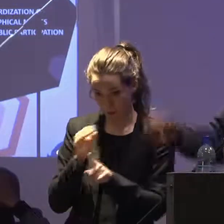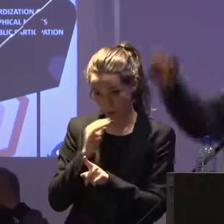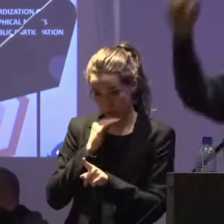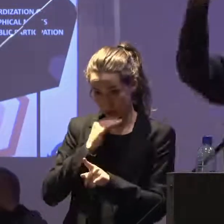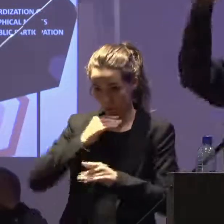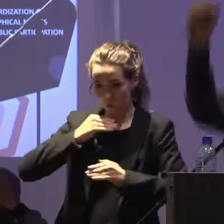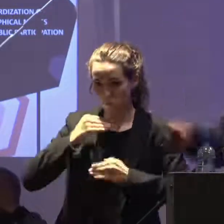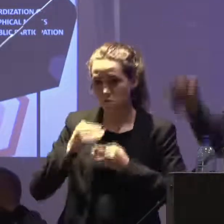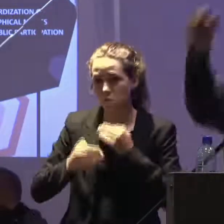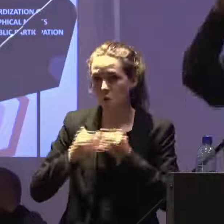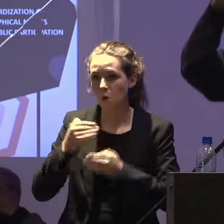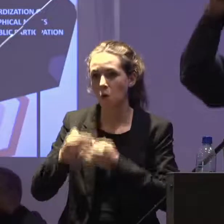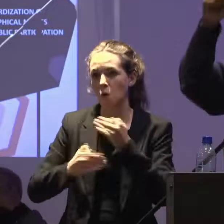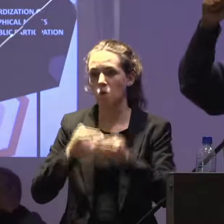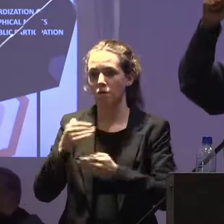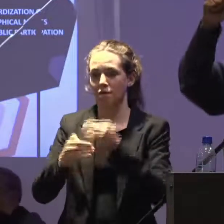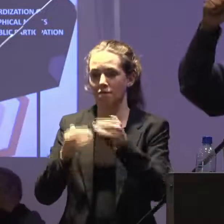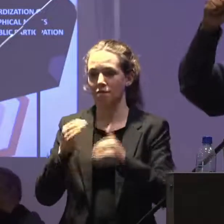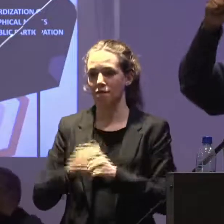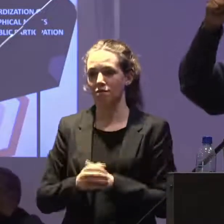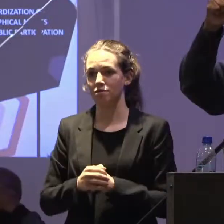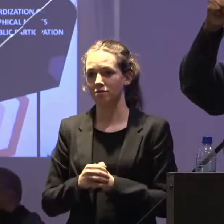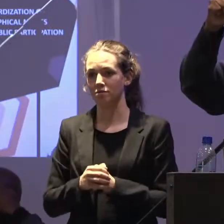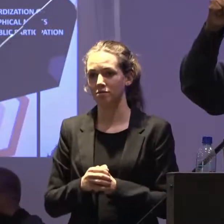which we operate